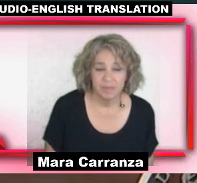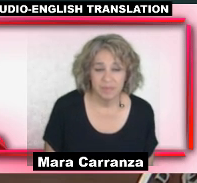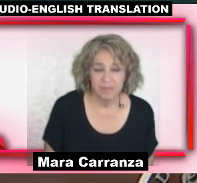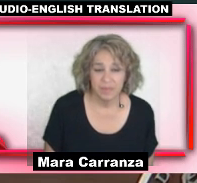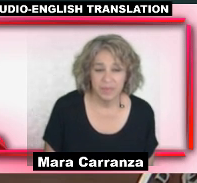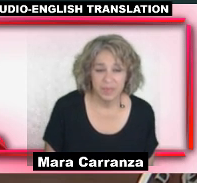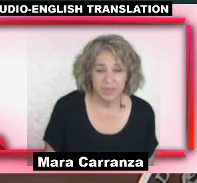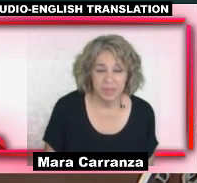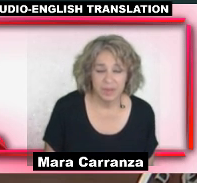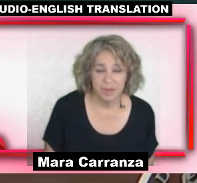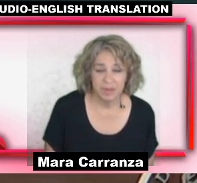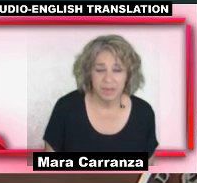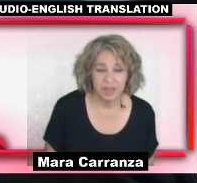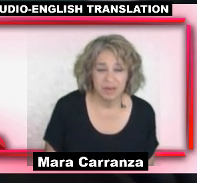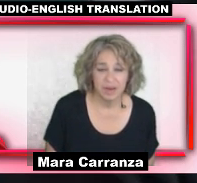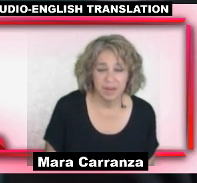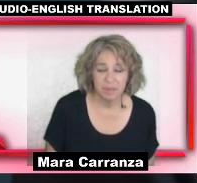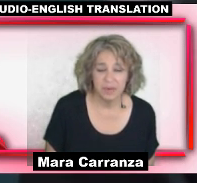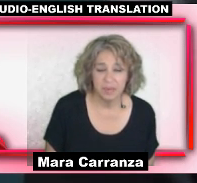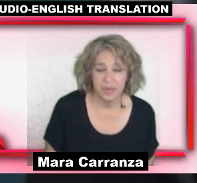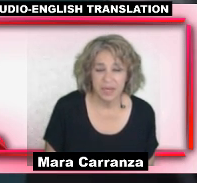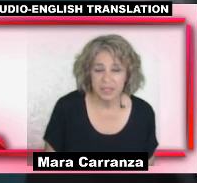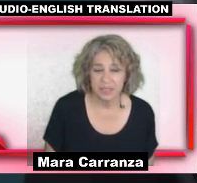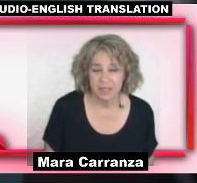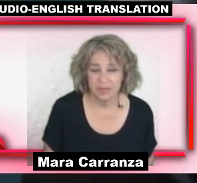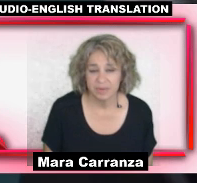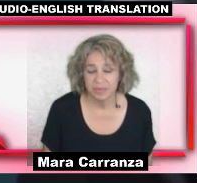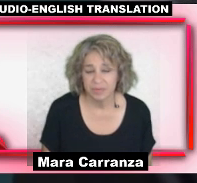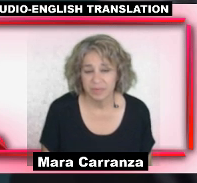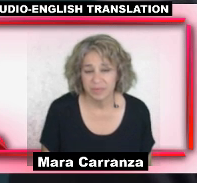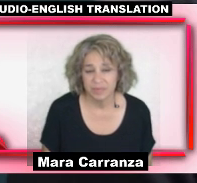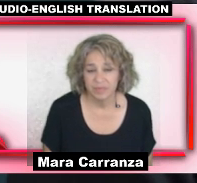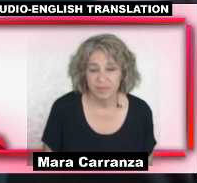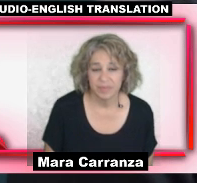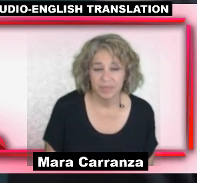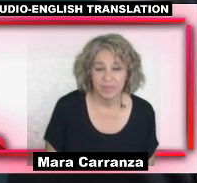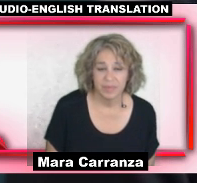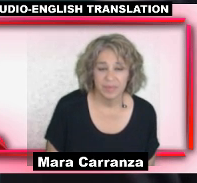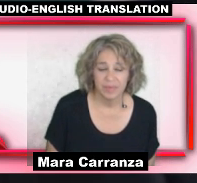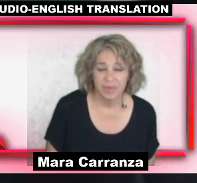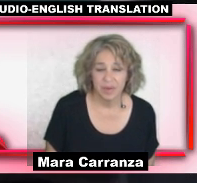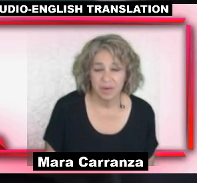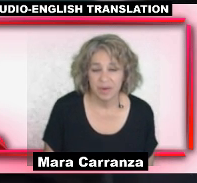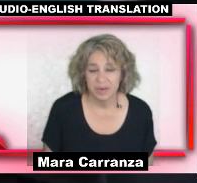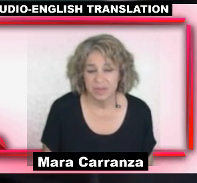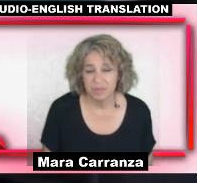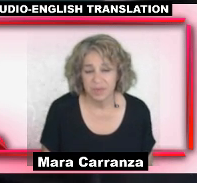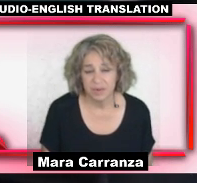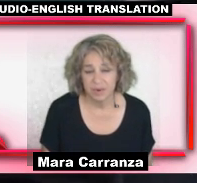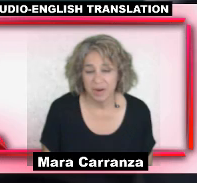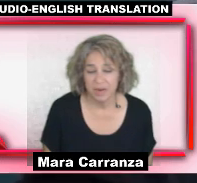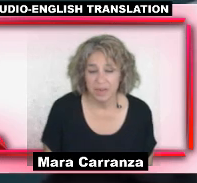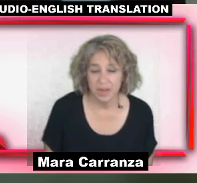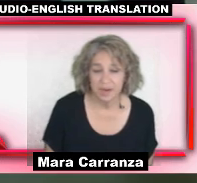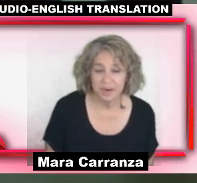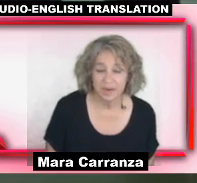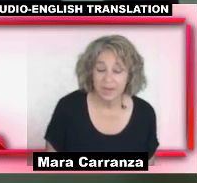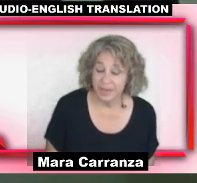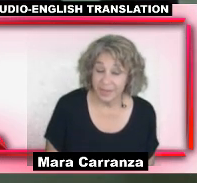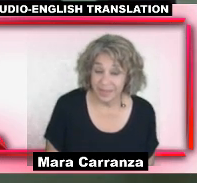no les gusta Manuel Peraza. That you don't like Manuel Peraza. Ahí está. Or something regarding